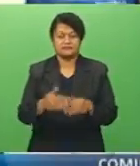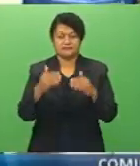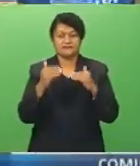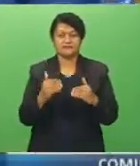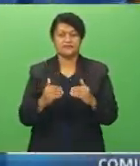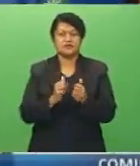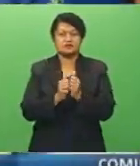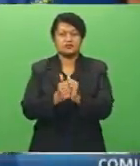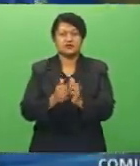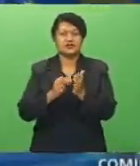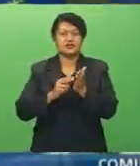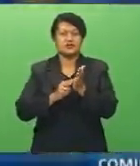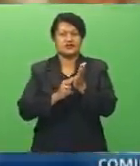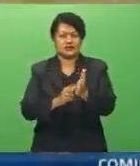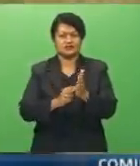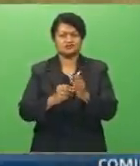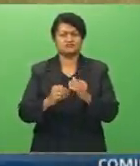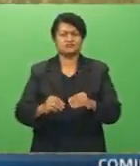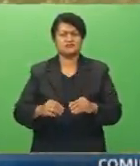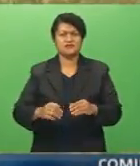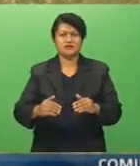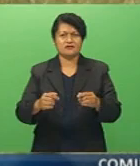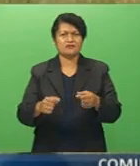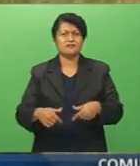sports, Nadi retains Fairbrother Trophy.